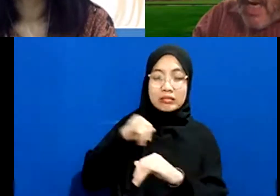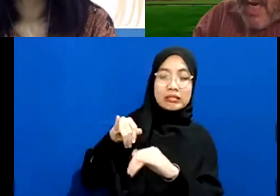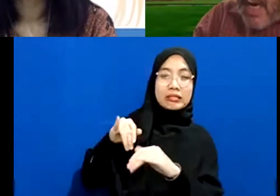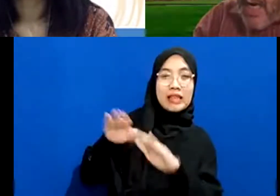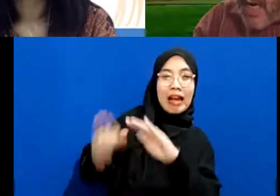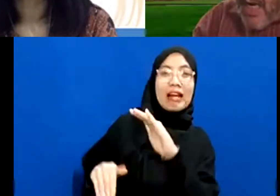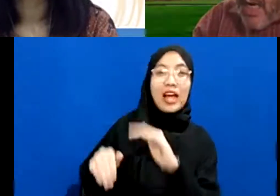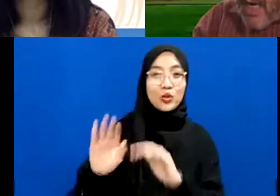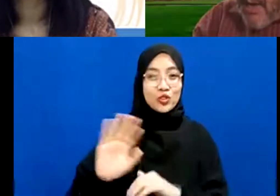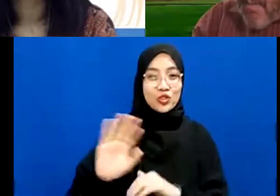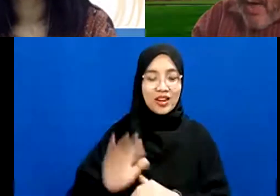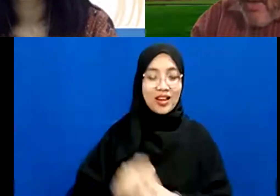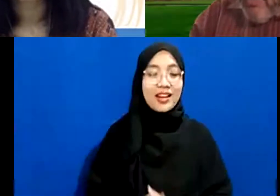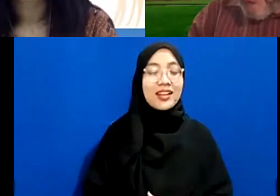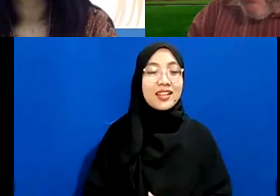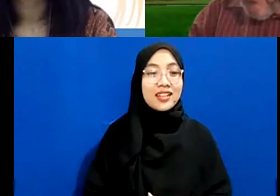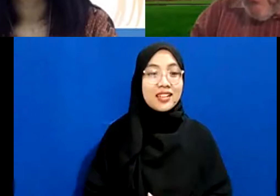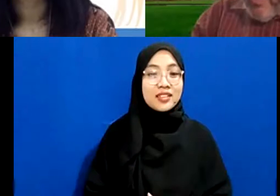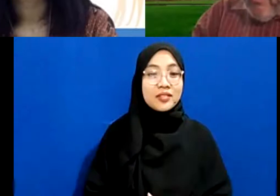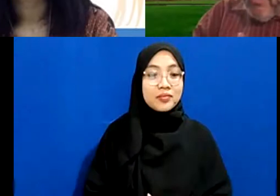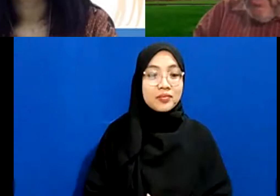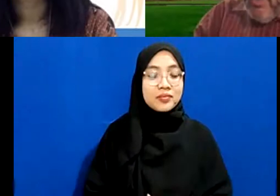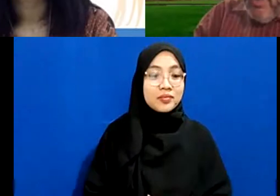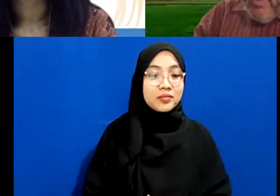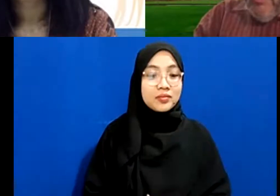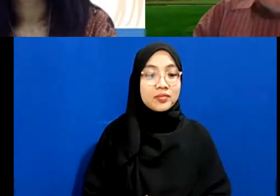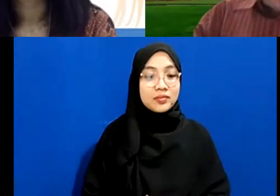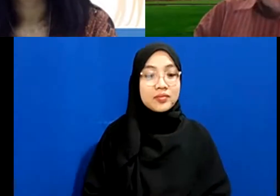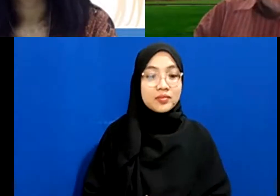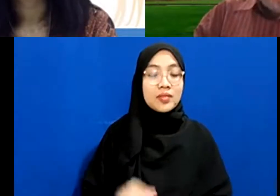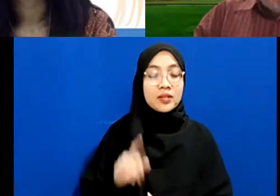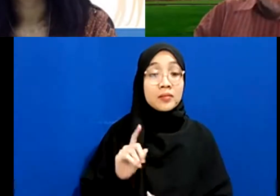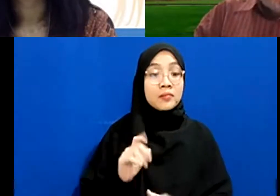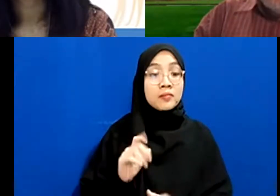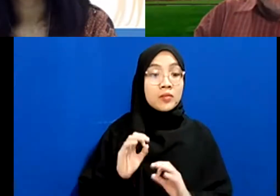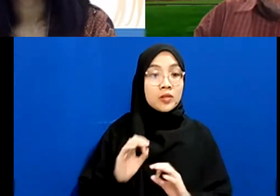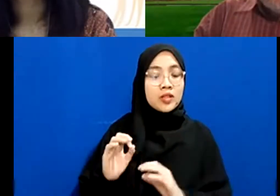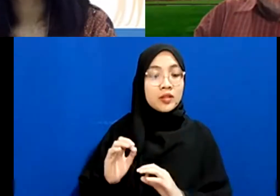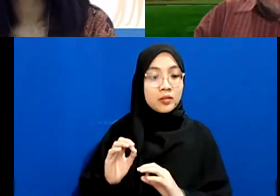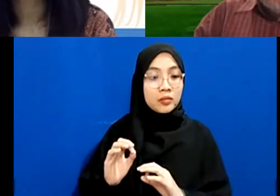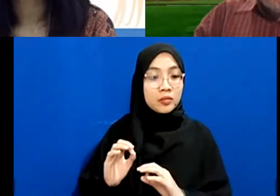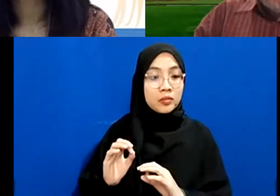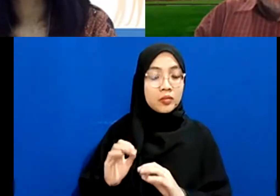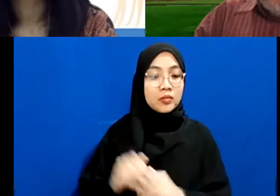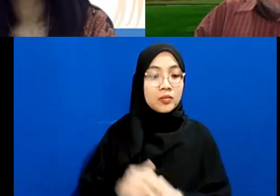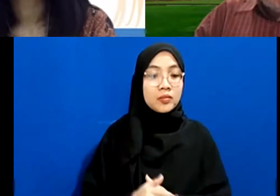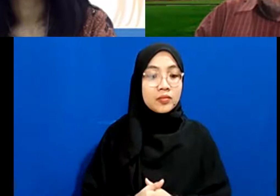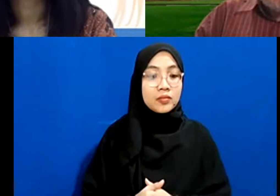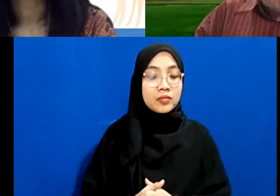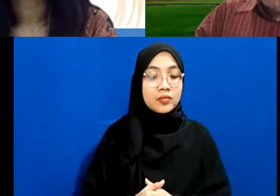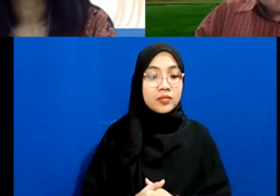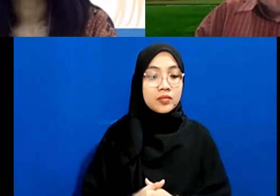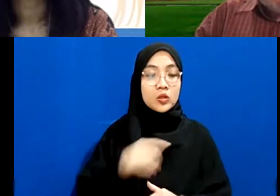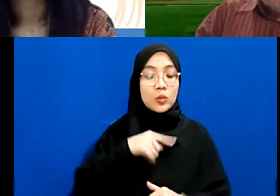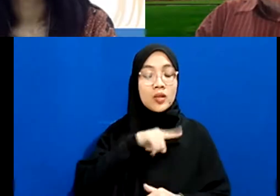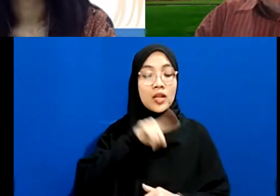My other question was around, you used words like caused, which in a qualitative